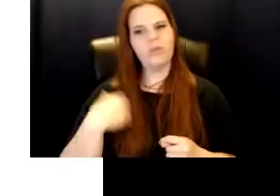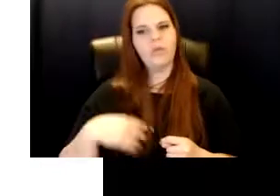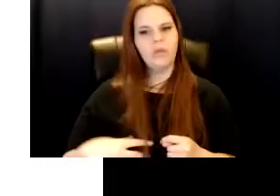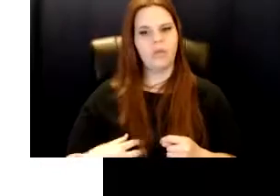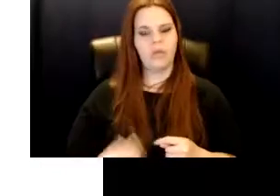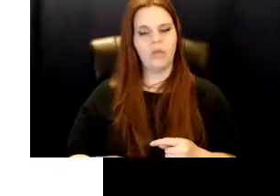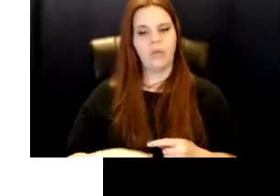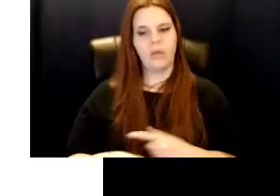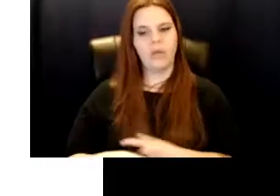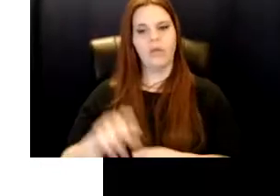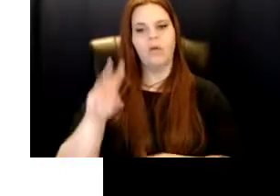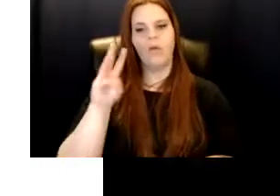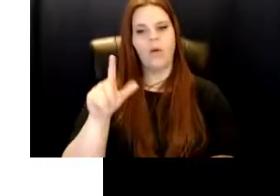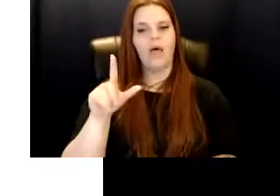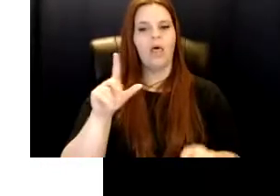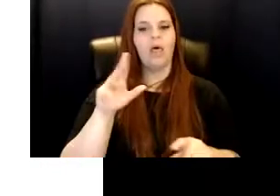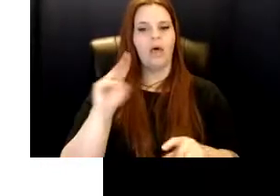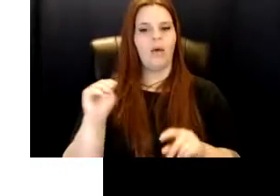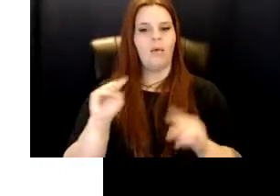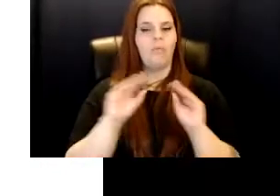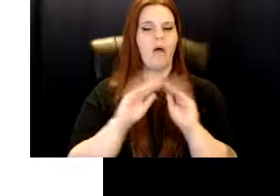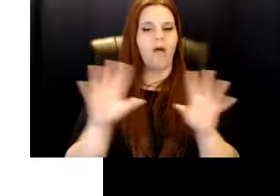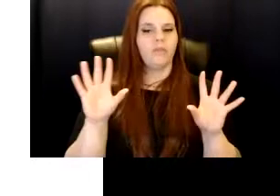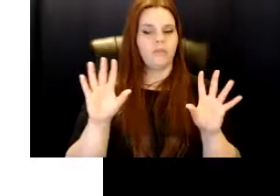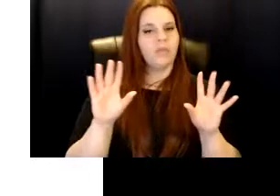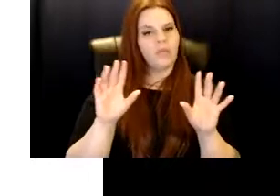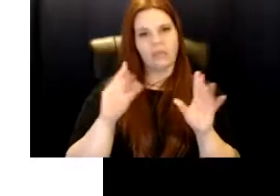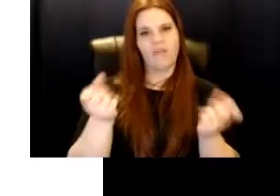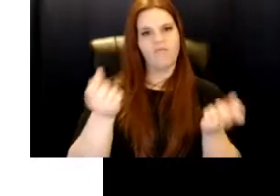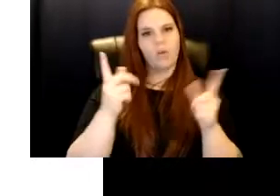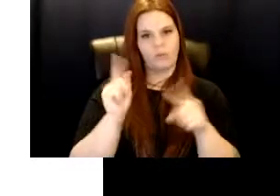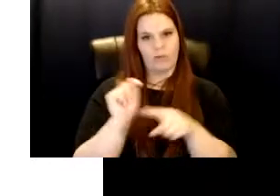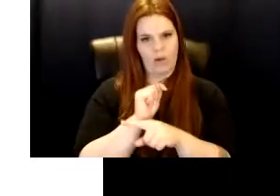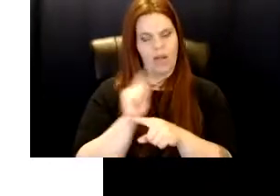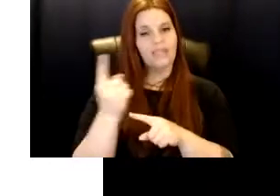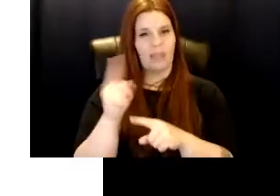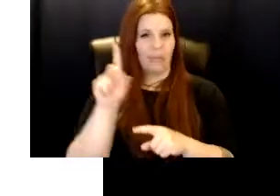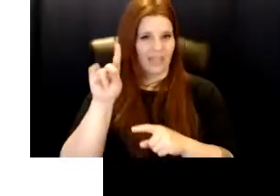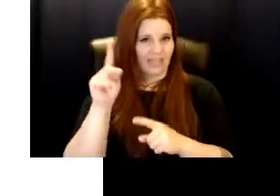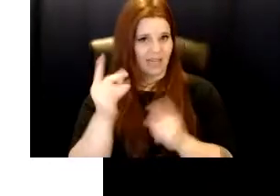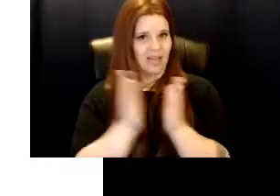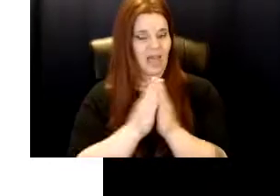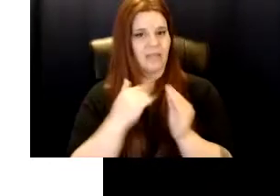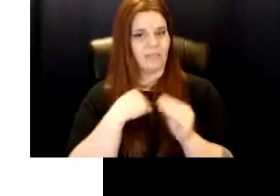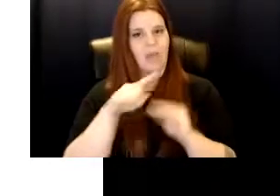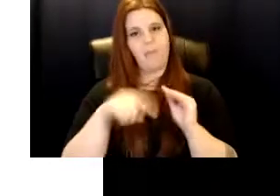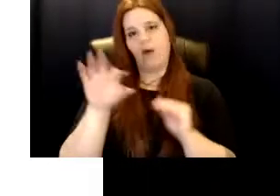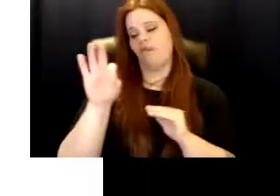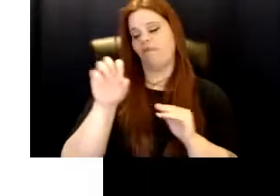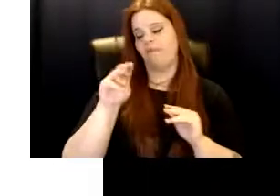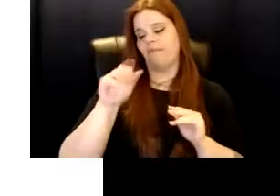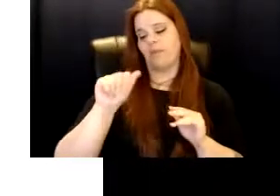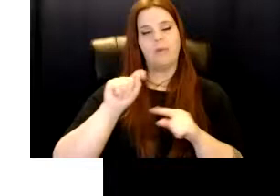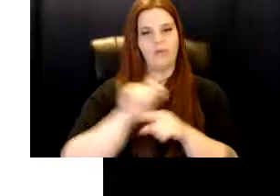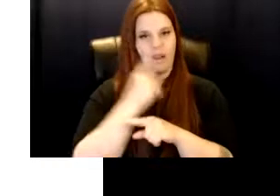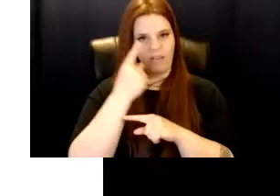Well, obviously they have multiple trainings. And by the way, somebody did ask me about FEMA trainings for disabilities,